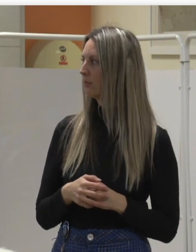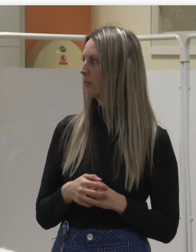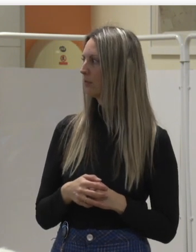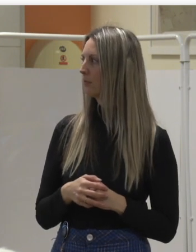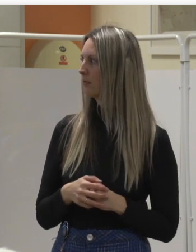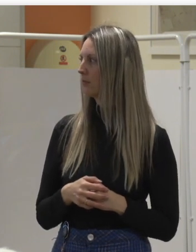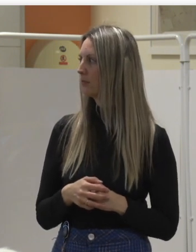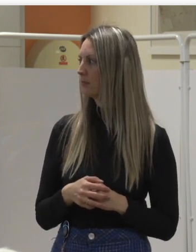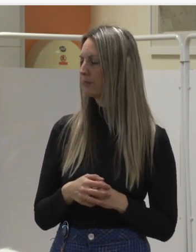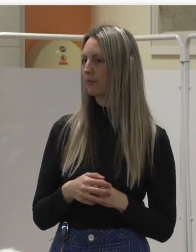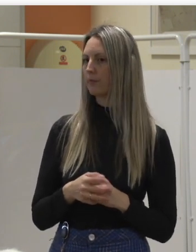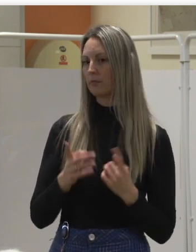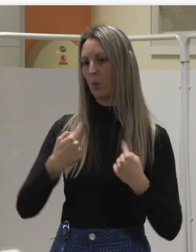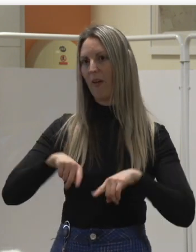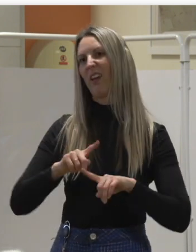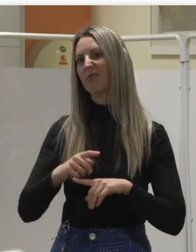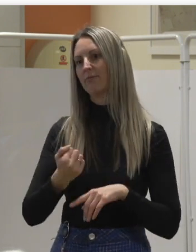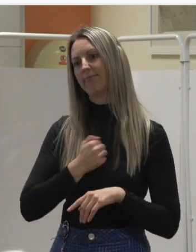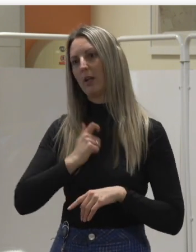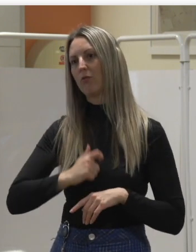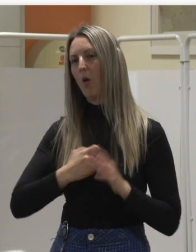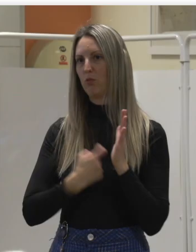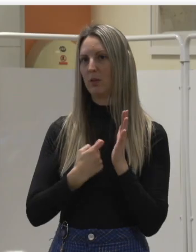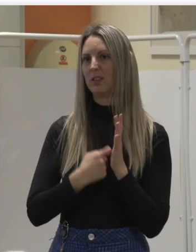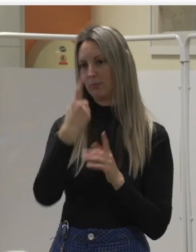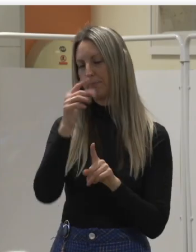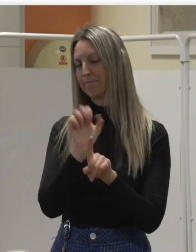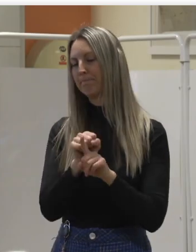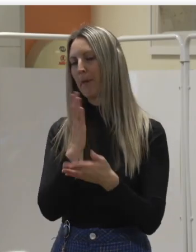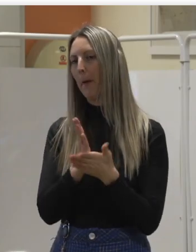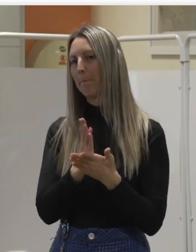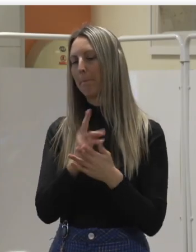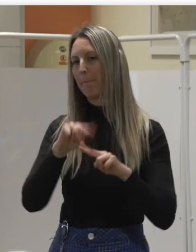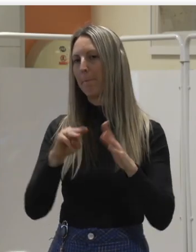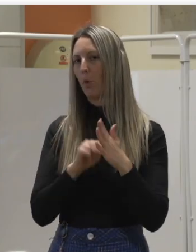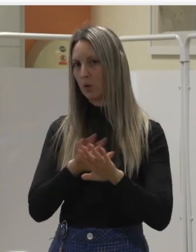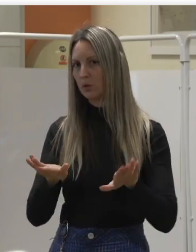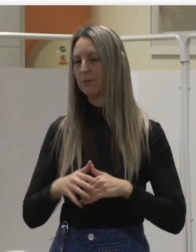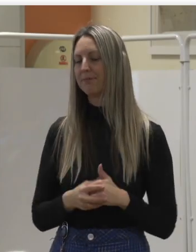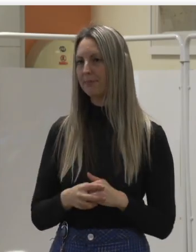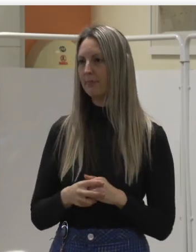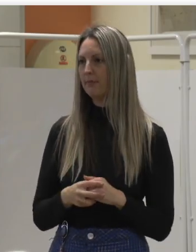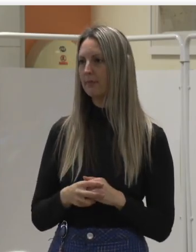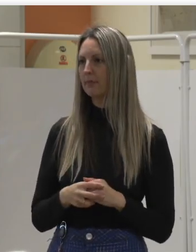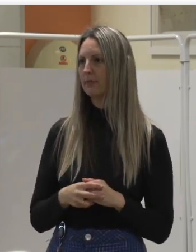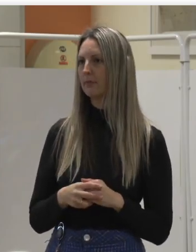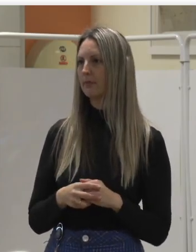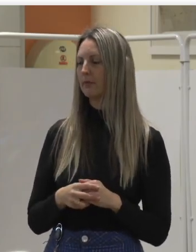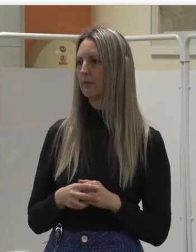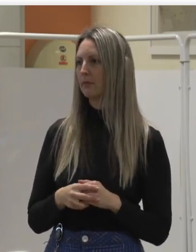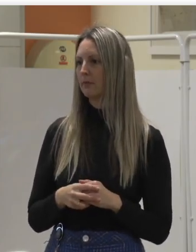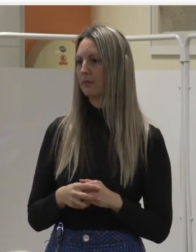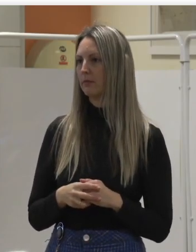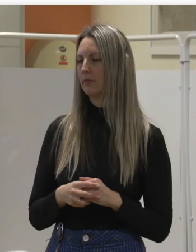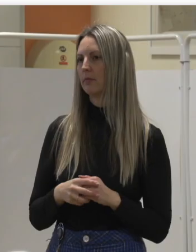Rheumatologists make a diagnosis because most people end up in our clinic. Experienced physiotherapists can make a diagnosis because they deal with